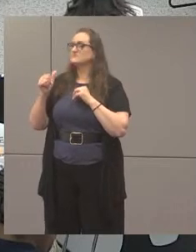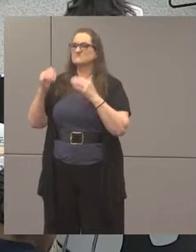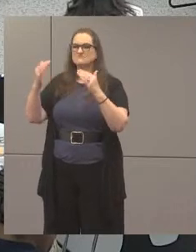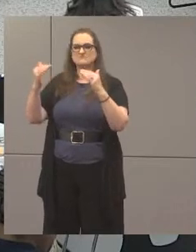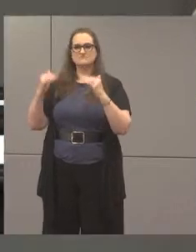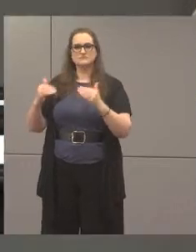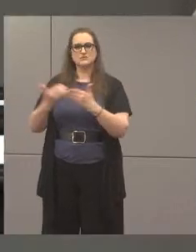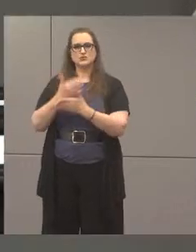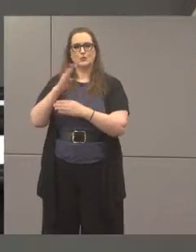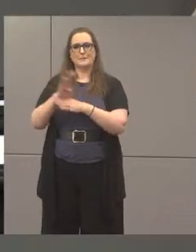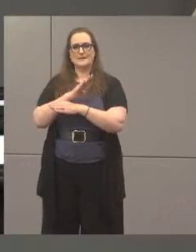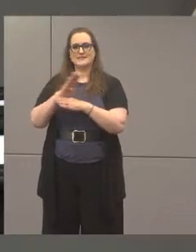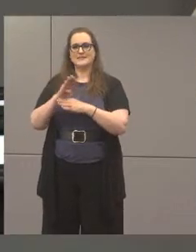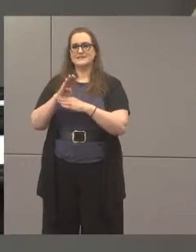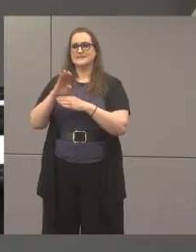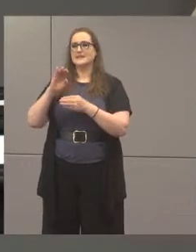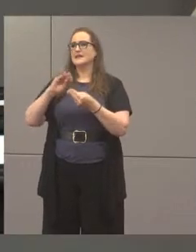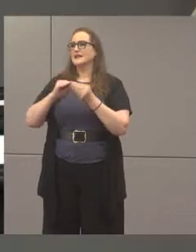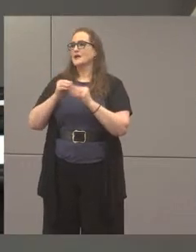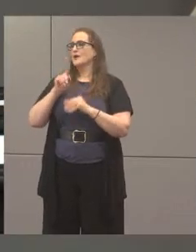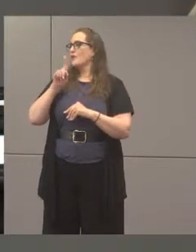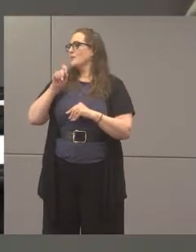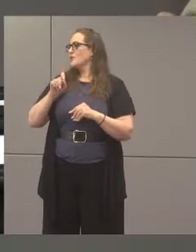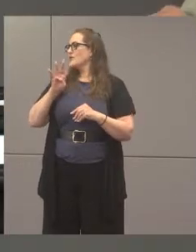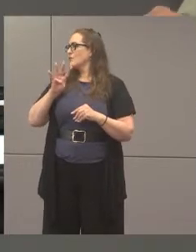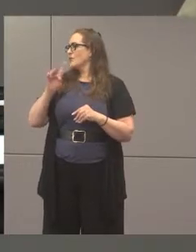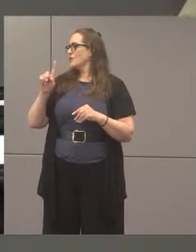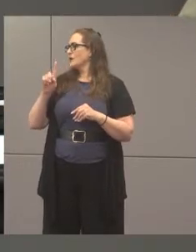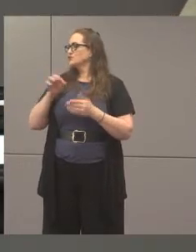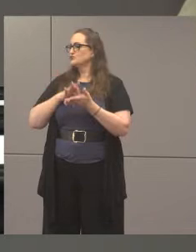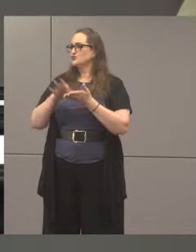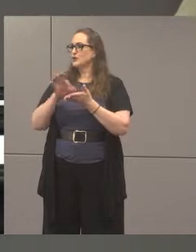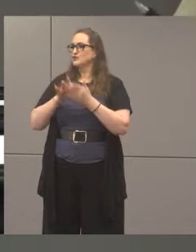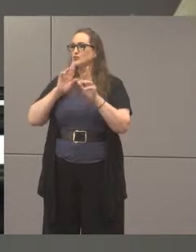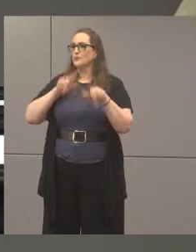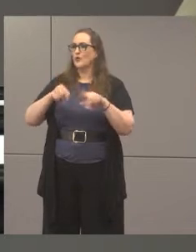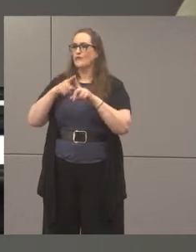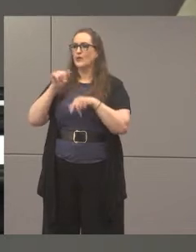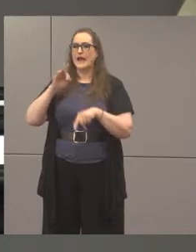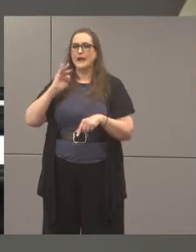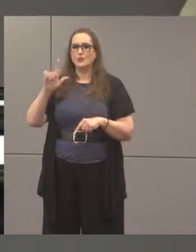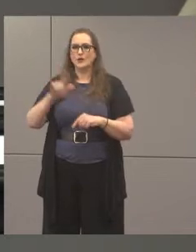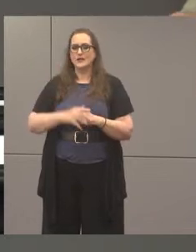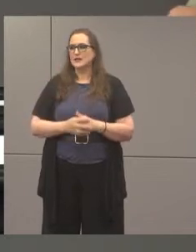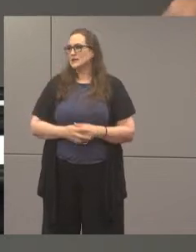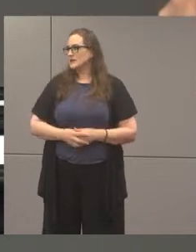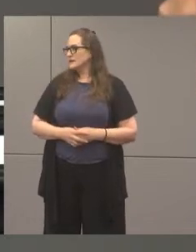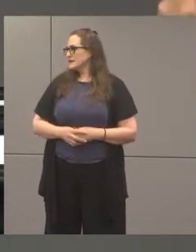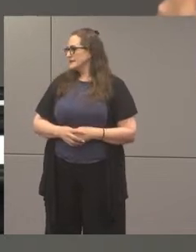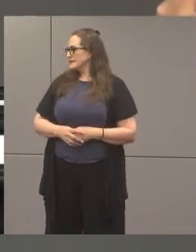business. Item 1.41, Treasurer's Report for April.